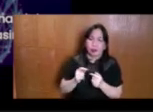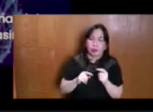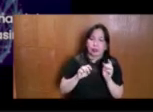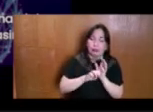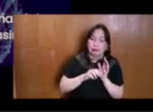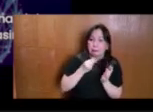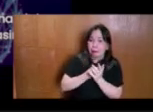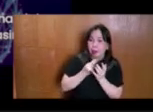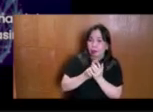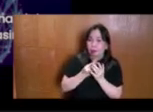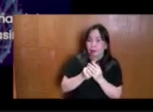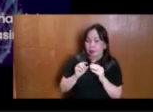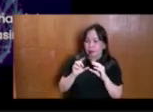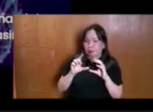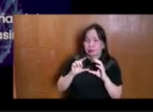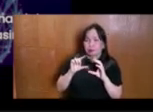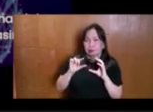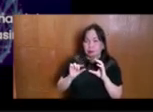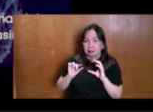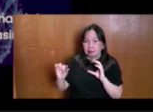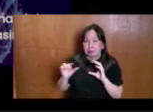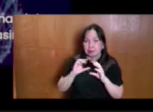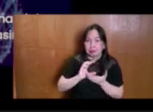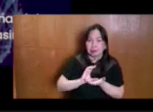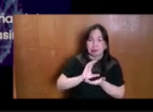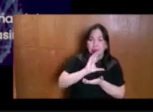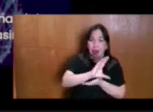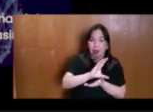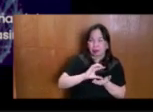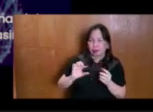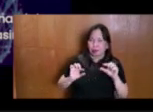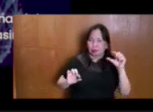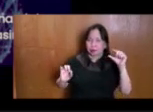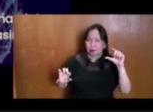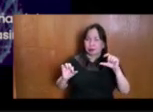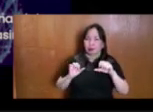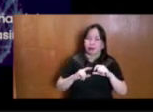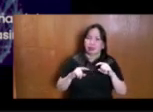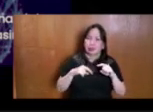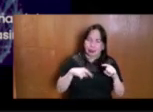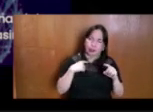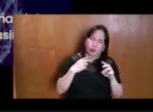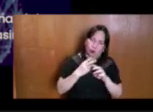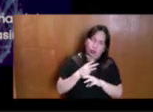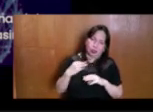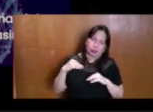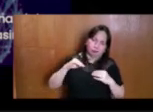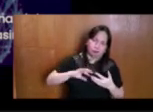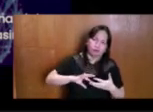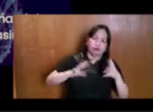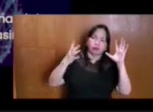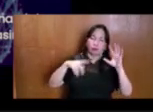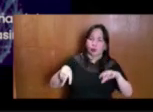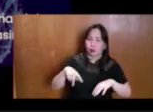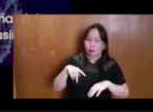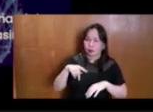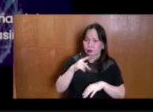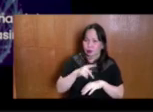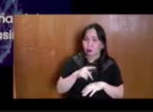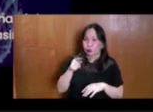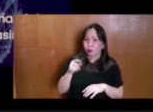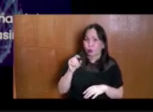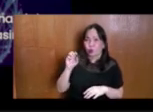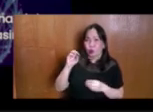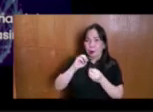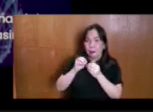of income, the worst outcomes actually for you would be for us as a country. So you have the stats, I need not